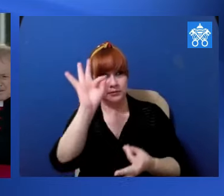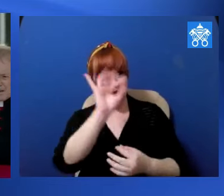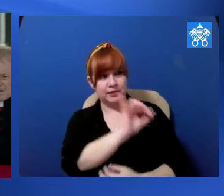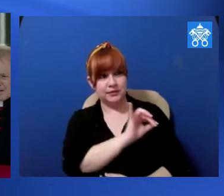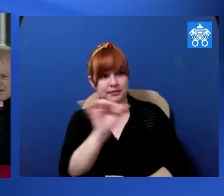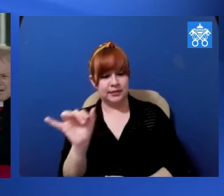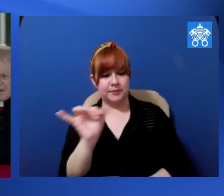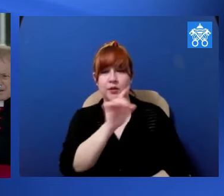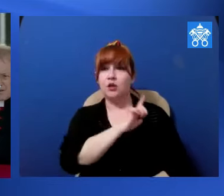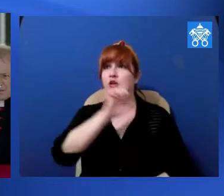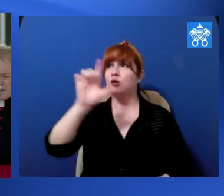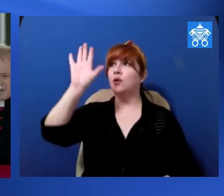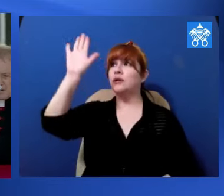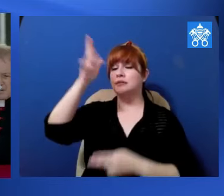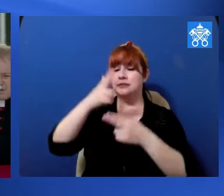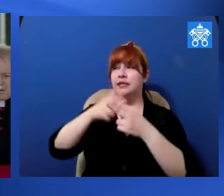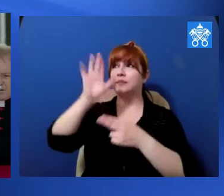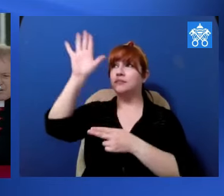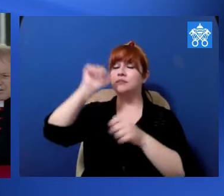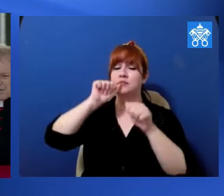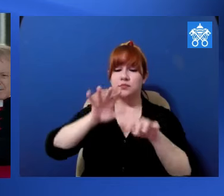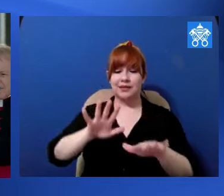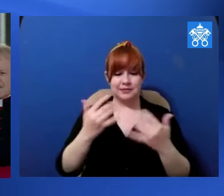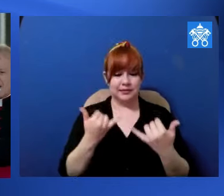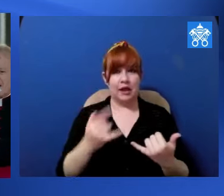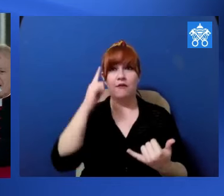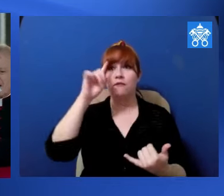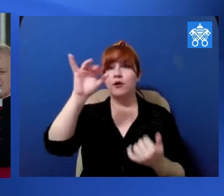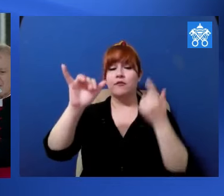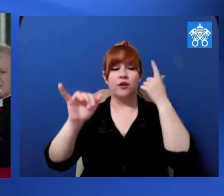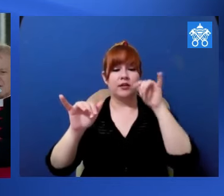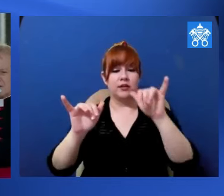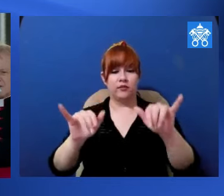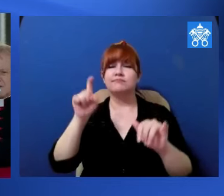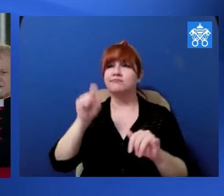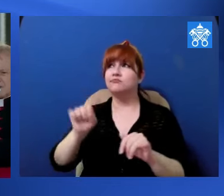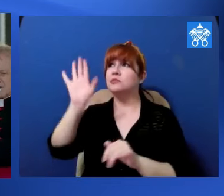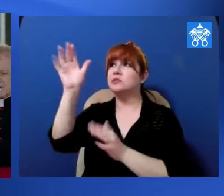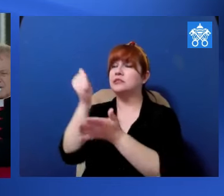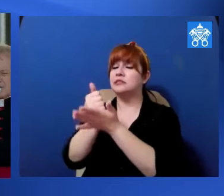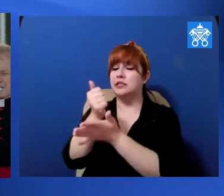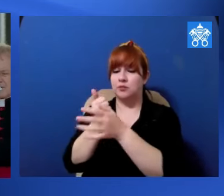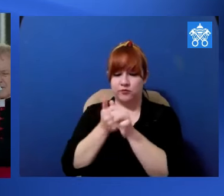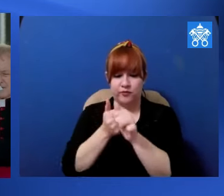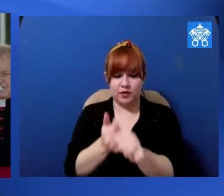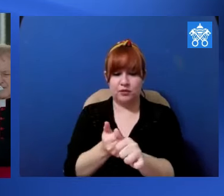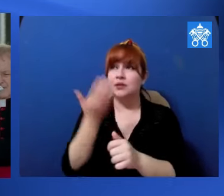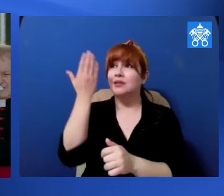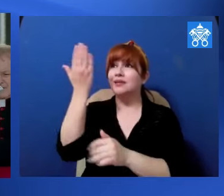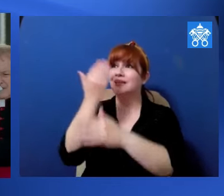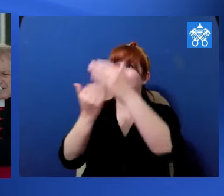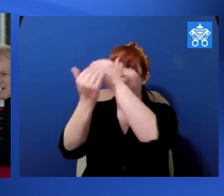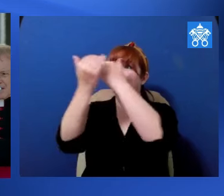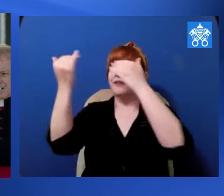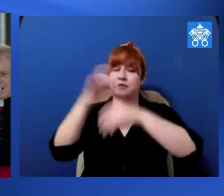Dominum vobiscum. Et cum spiritu. Sit nomen Domini benedictum. Ex hoc nunc et usque in saeculum. Aiuterium